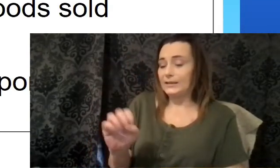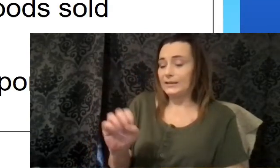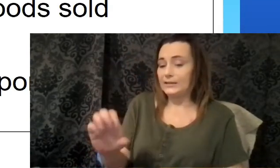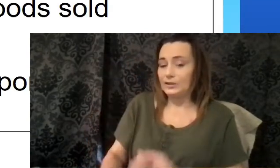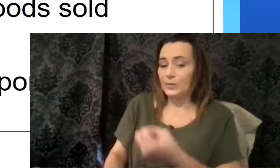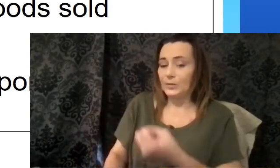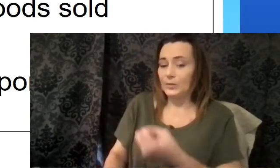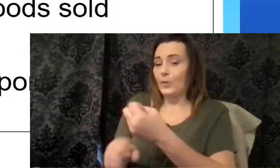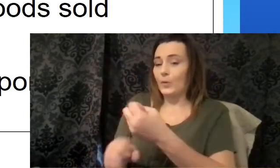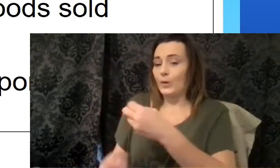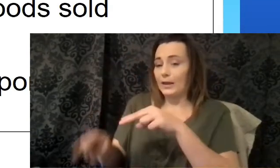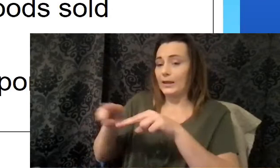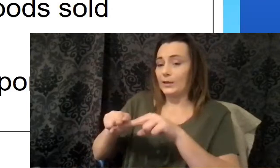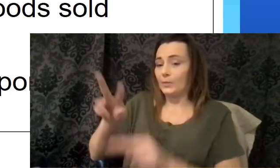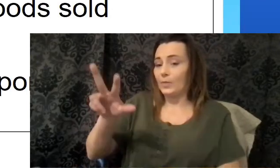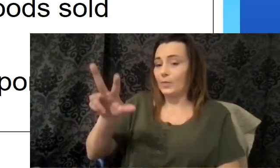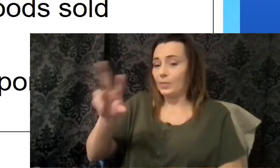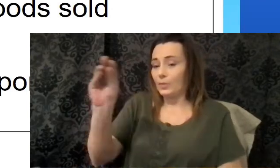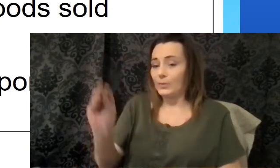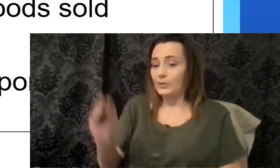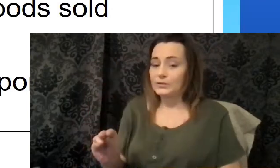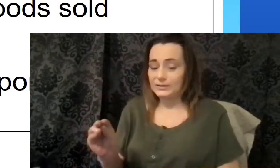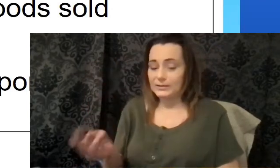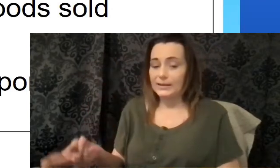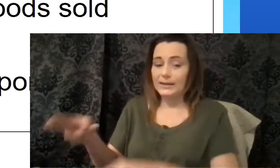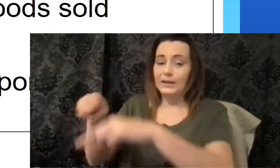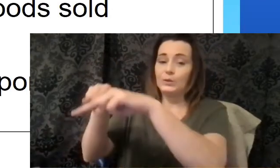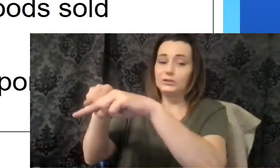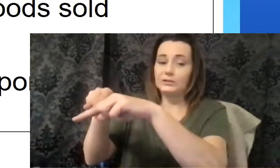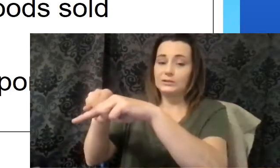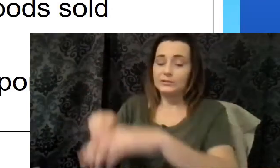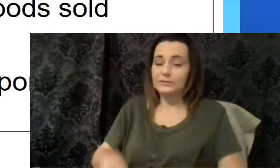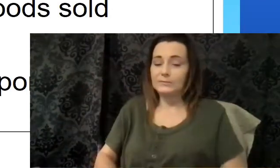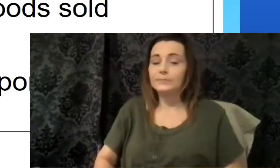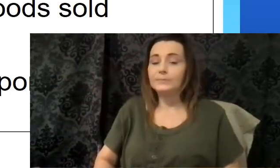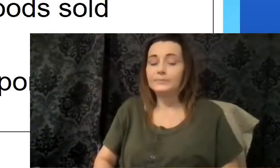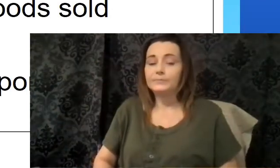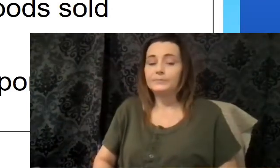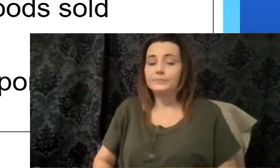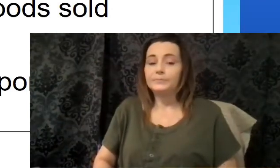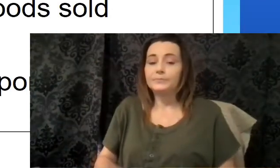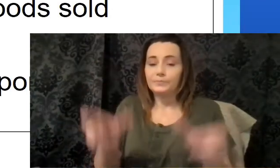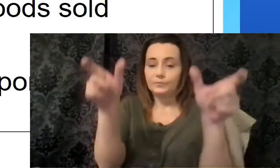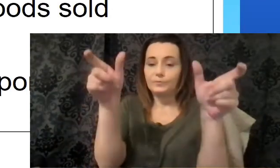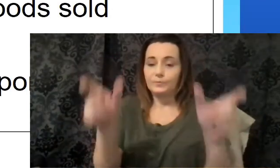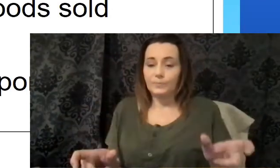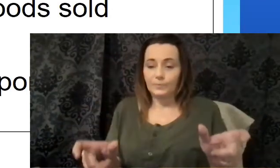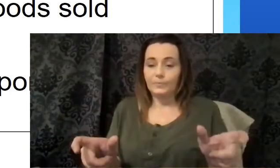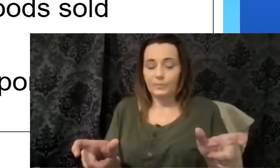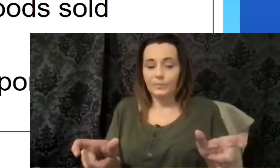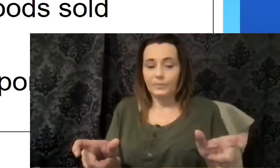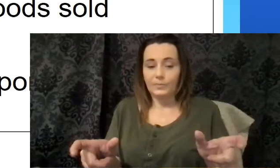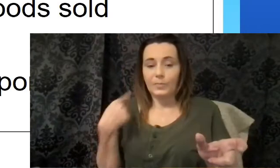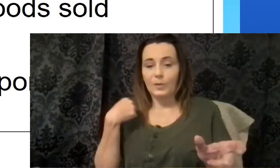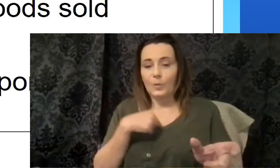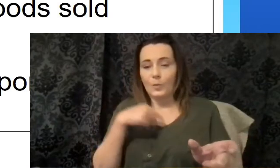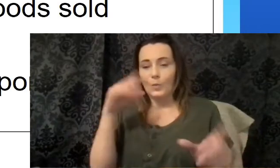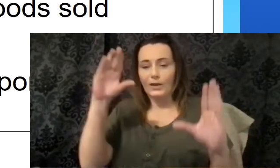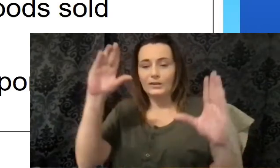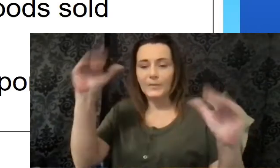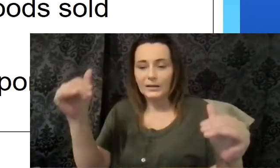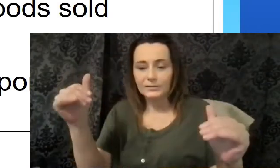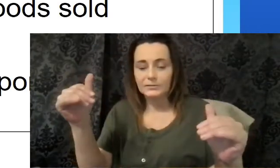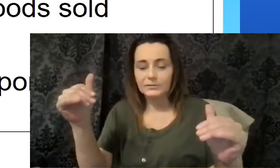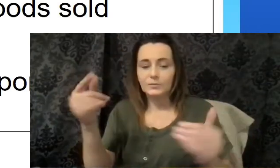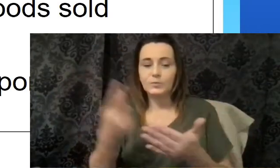3%. So those are some of the things that we anticipate. Also, what's different